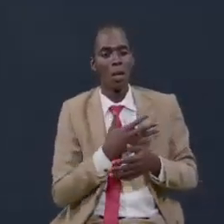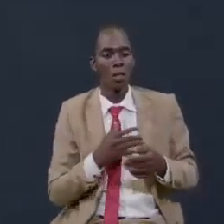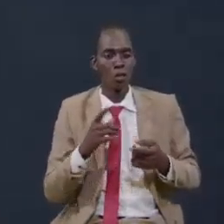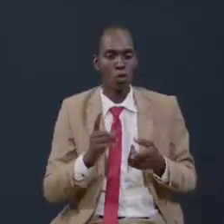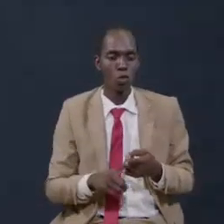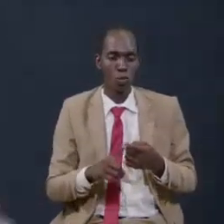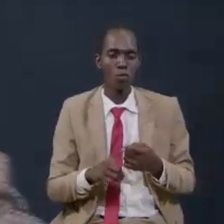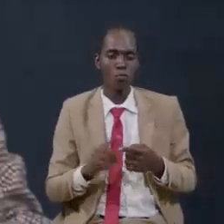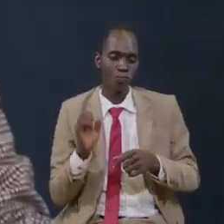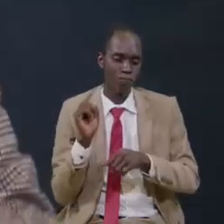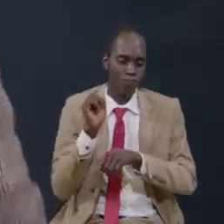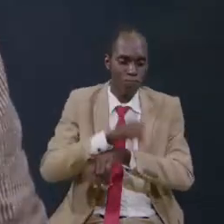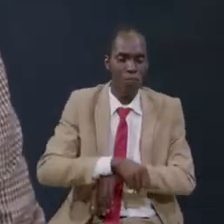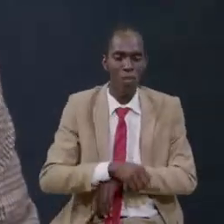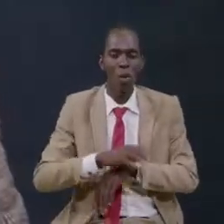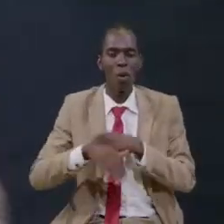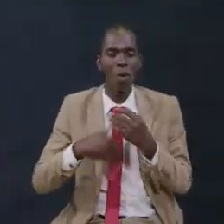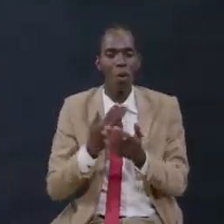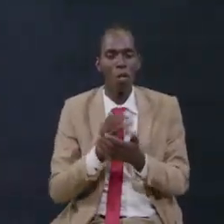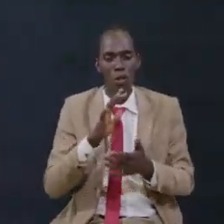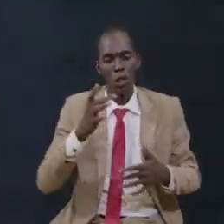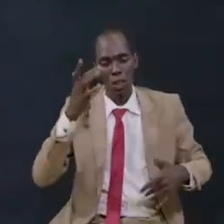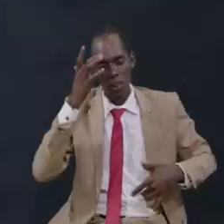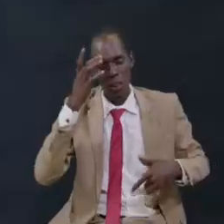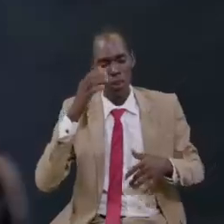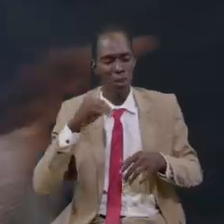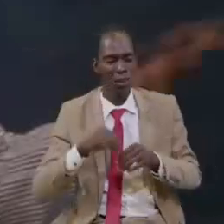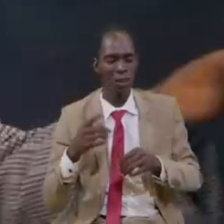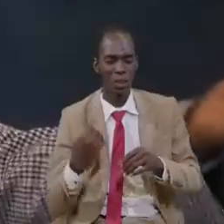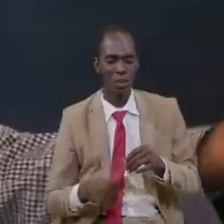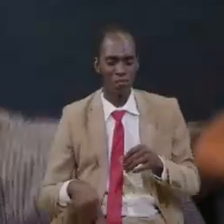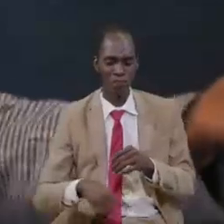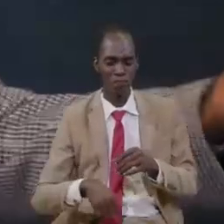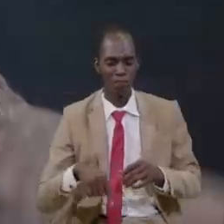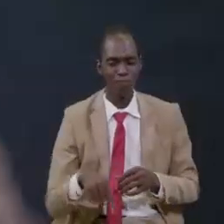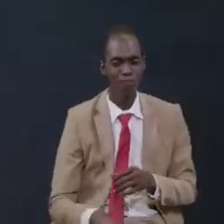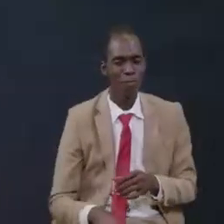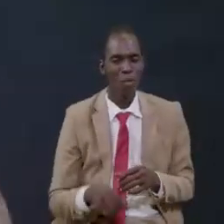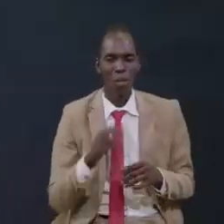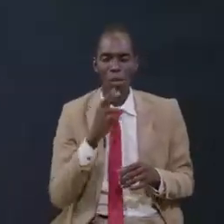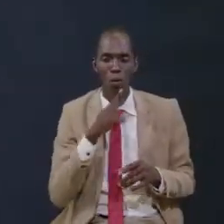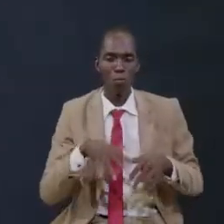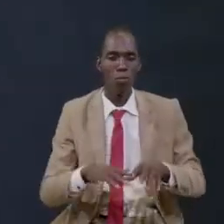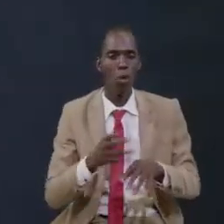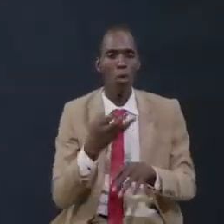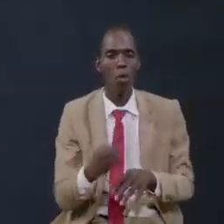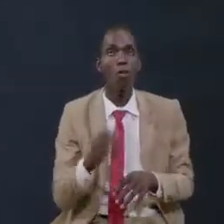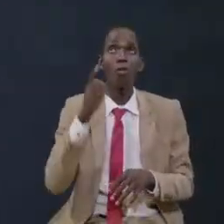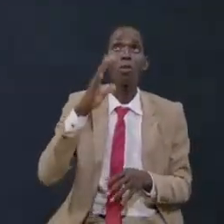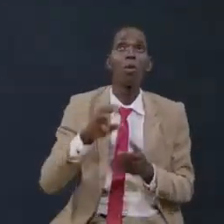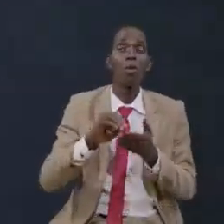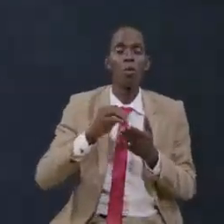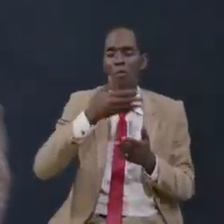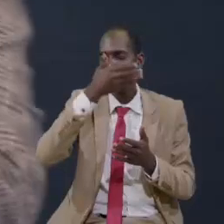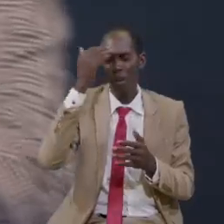your sicknesses in the sea of God's forgetfulness. Do I need any other name? Christ.